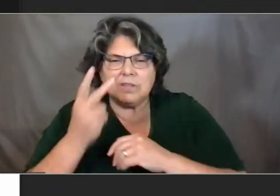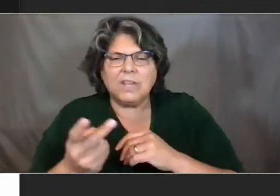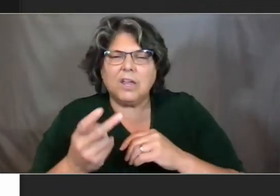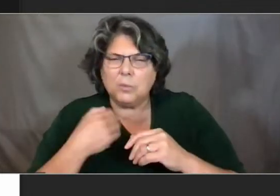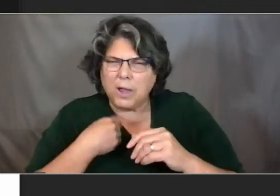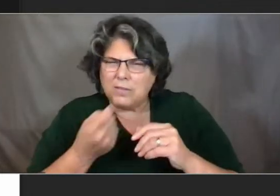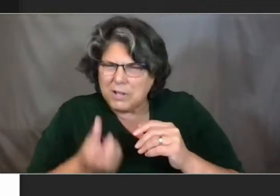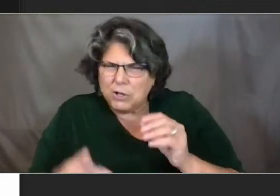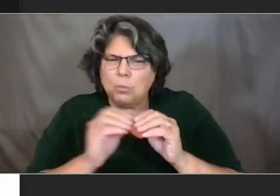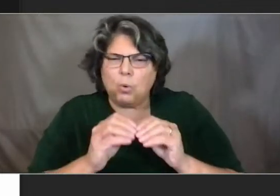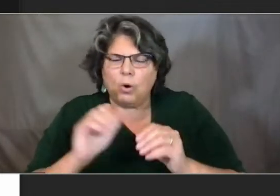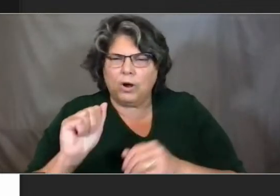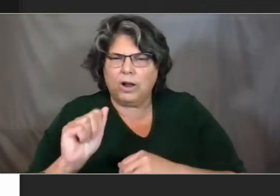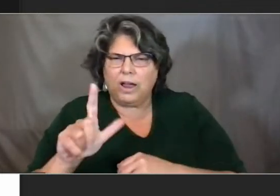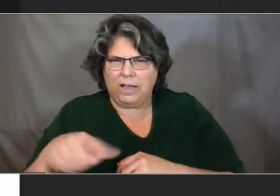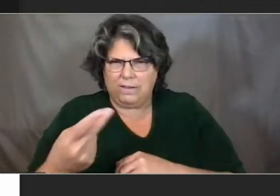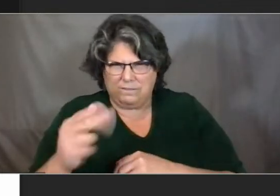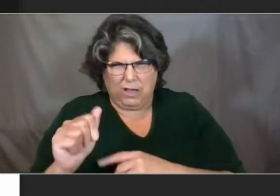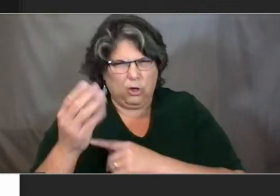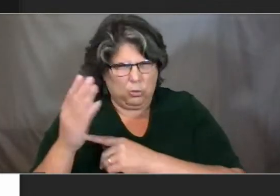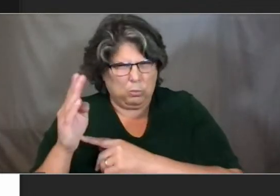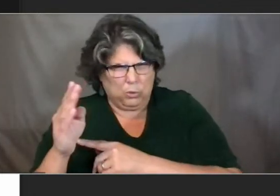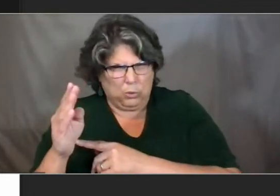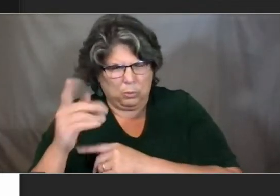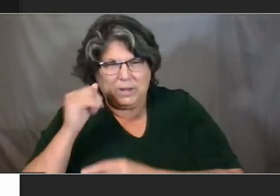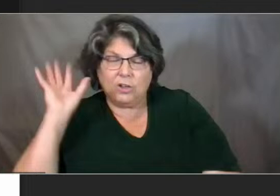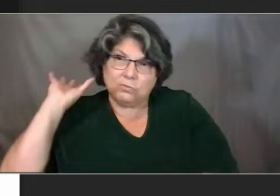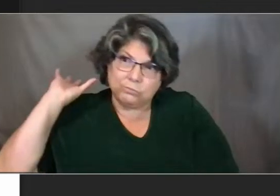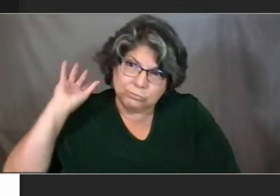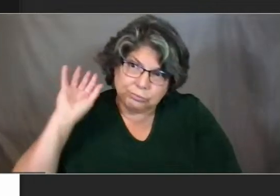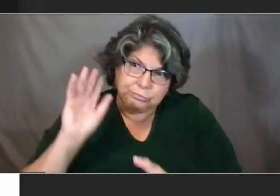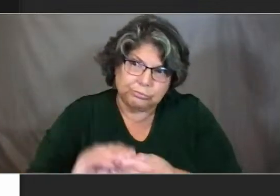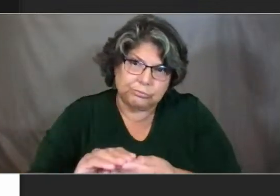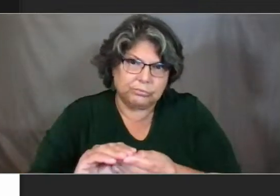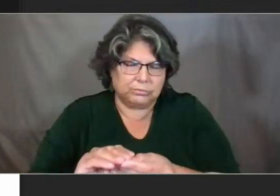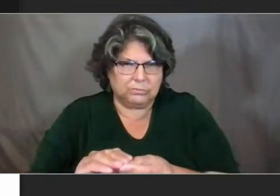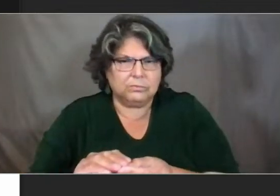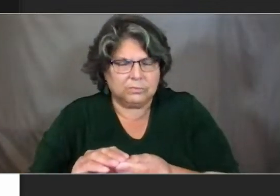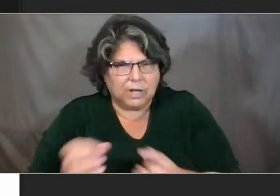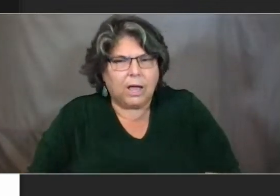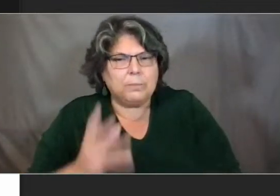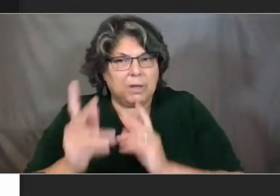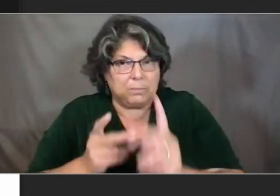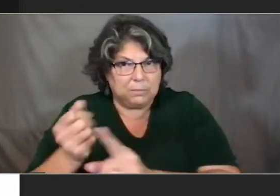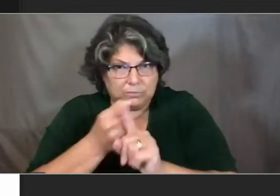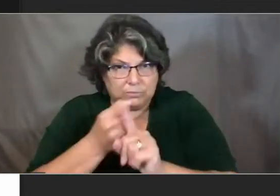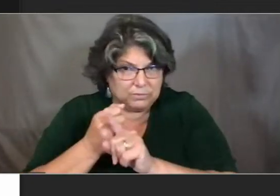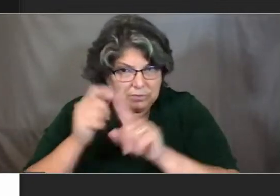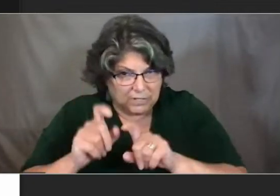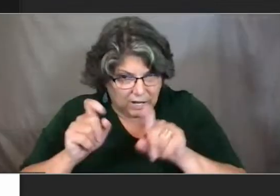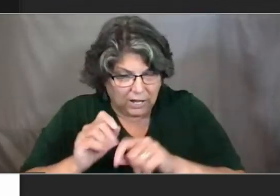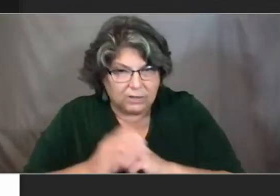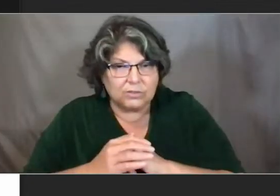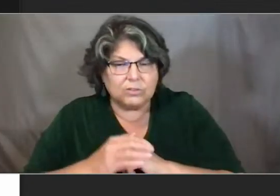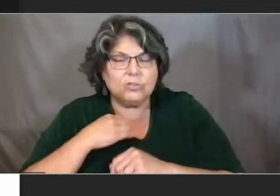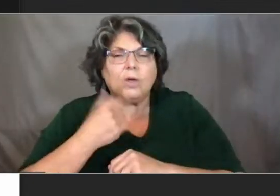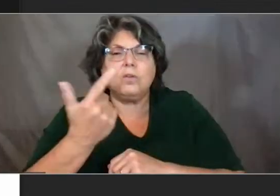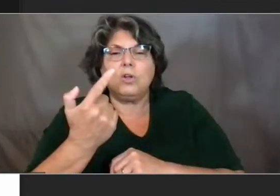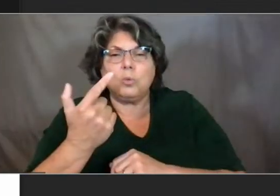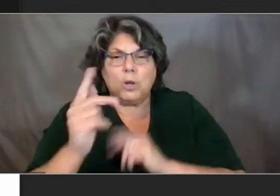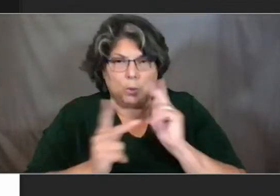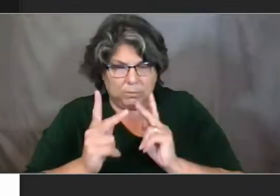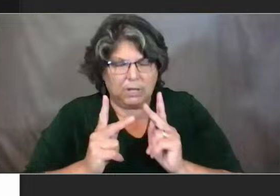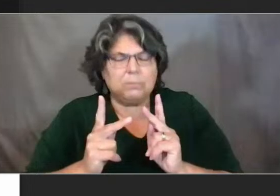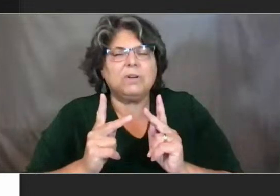little bit more alpha because this is our total values of all time. We're just kind of keeping a track. We only have 21 positives that we've